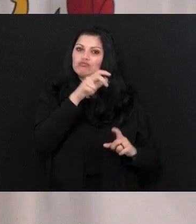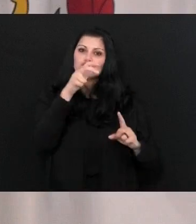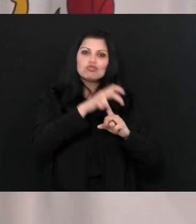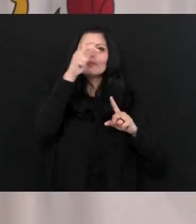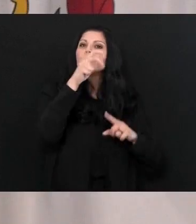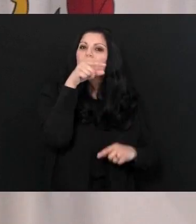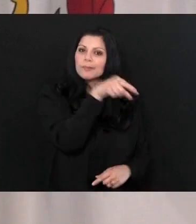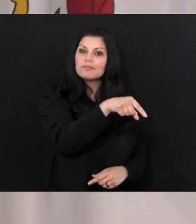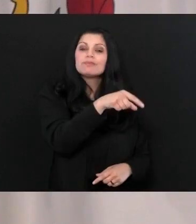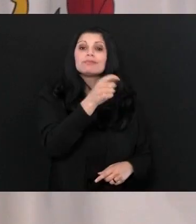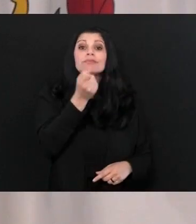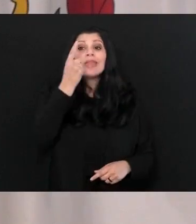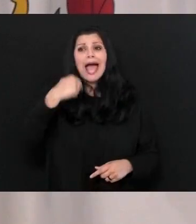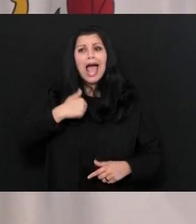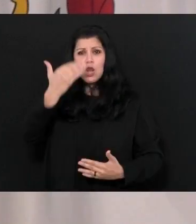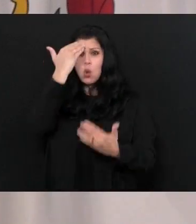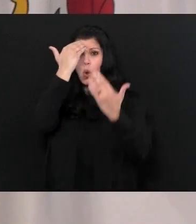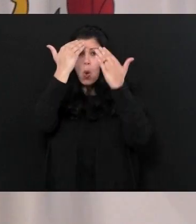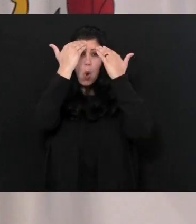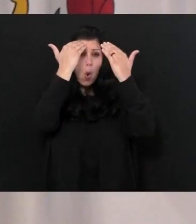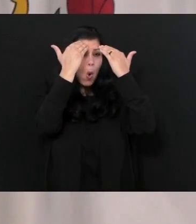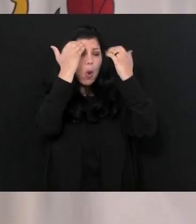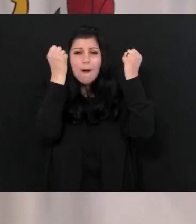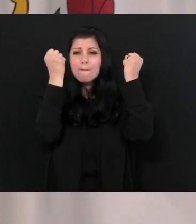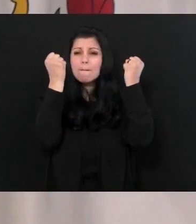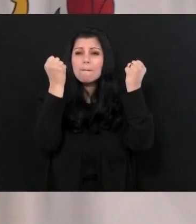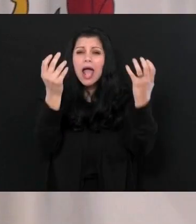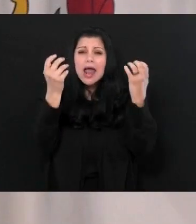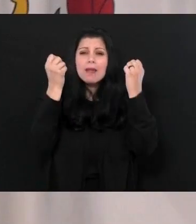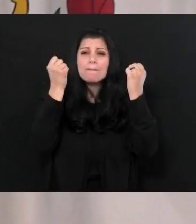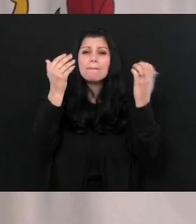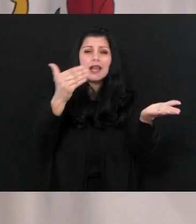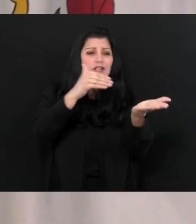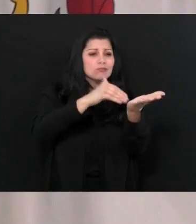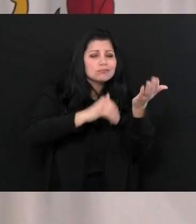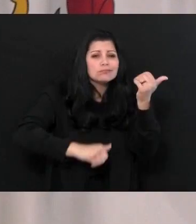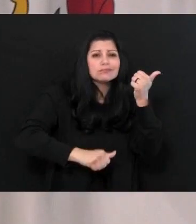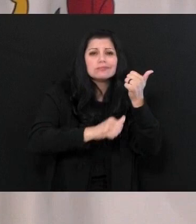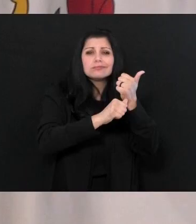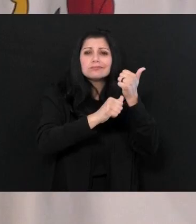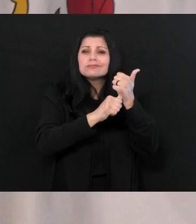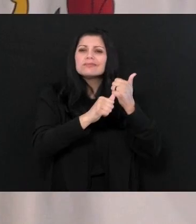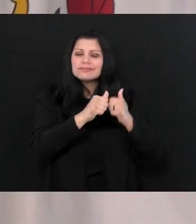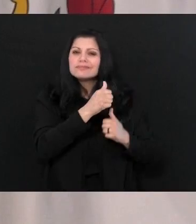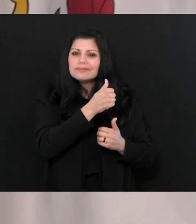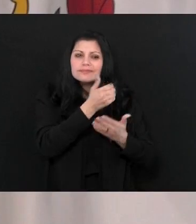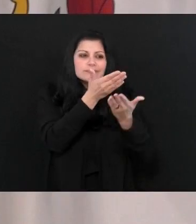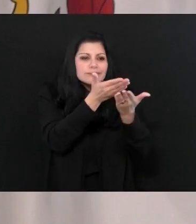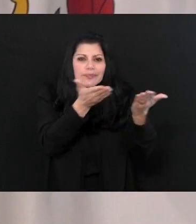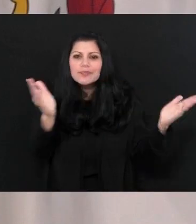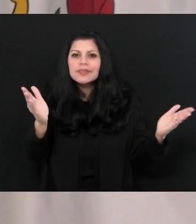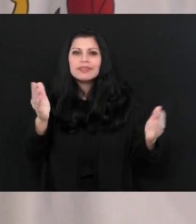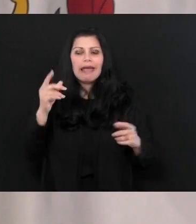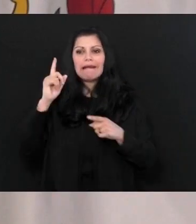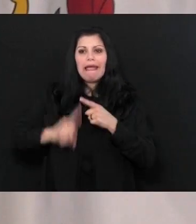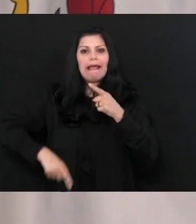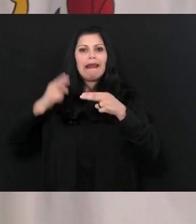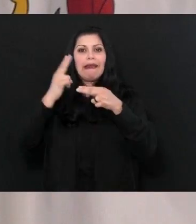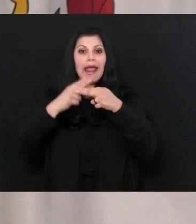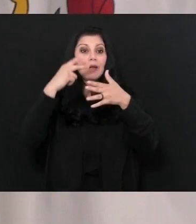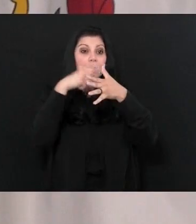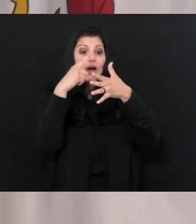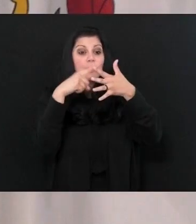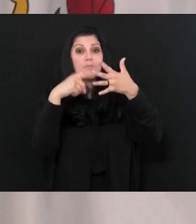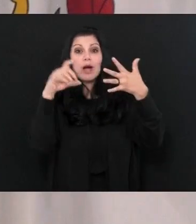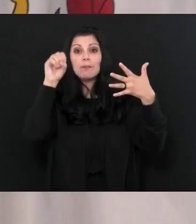I know so many. There's no point in me going through each and every person that I know, because